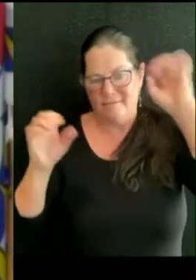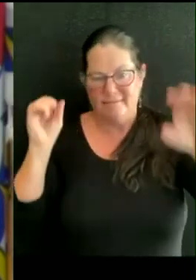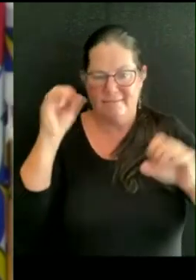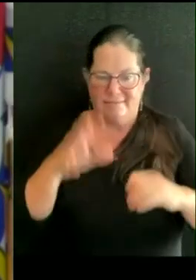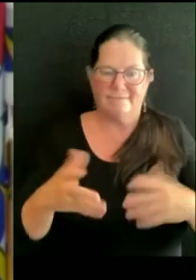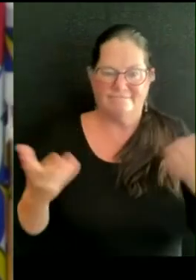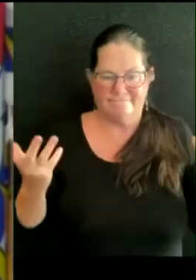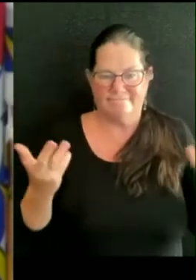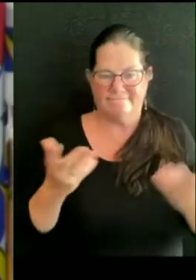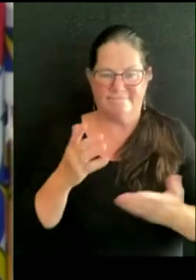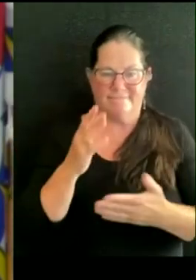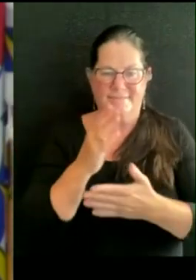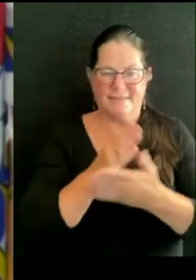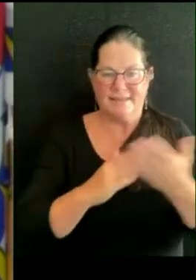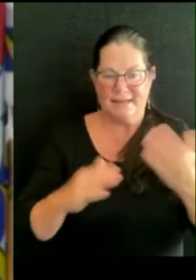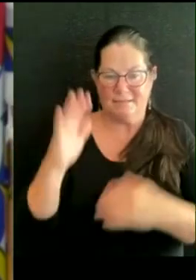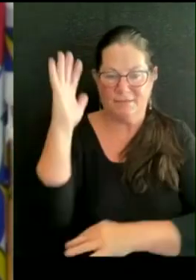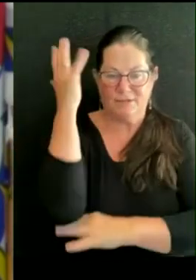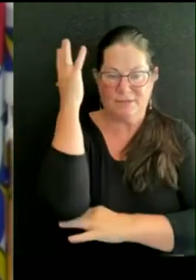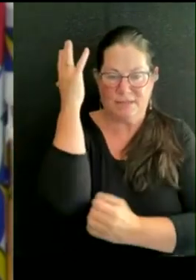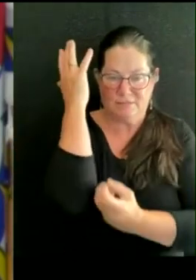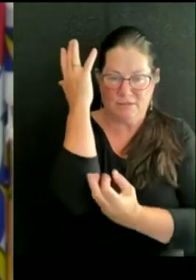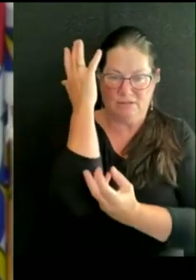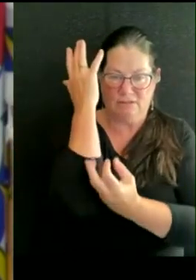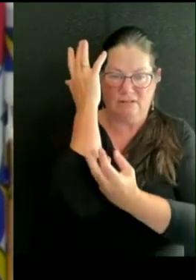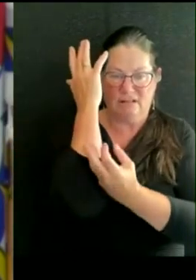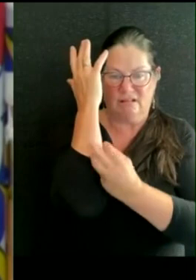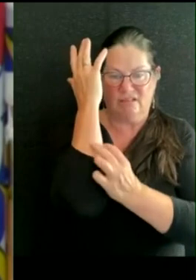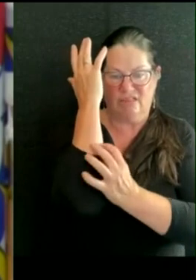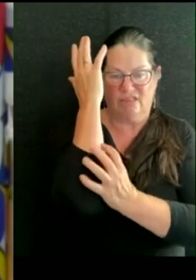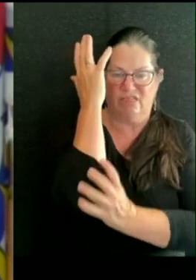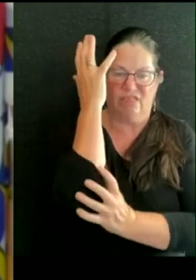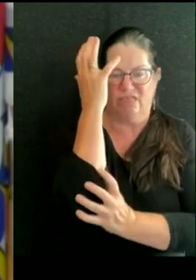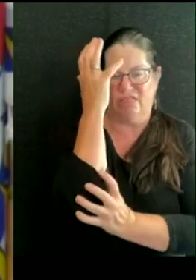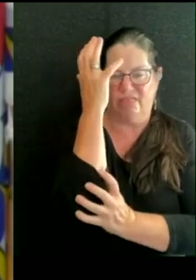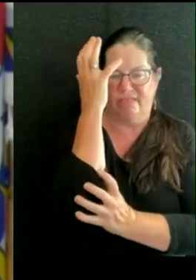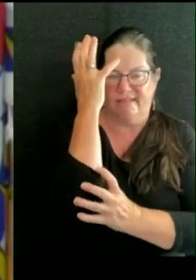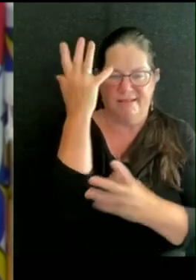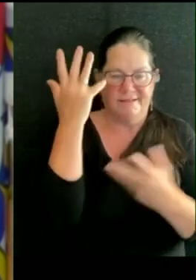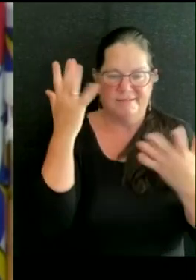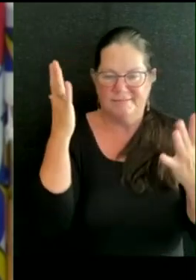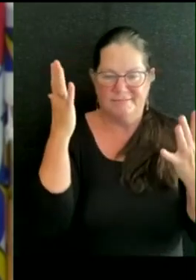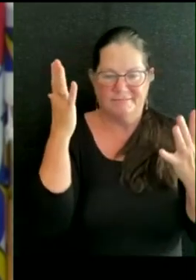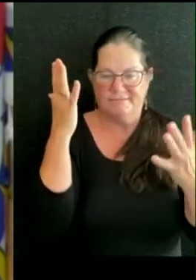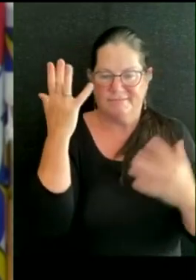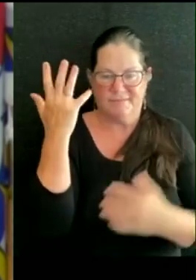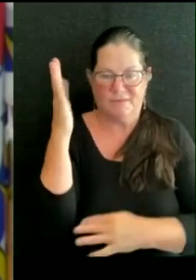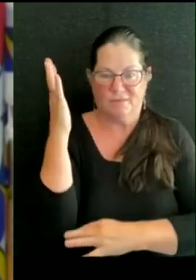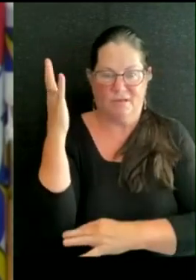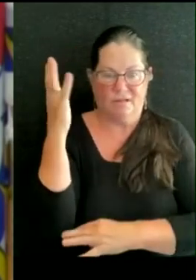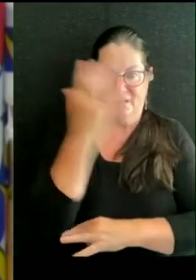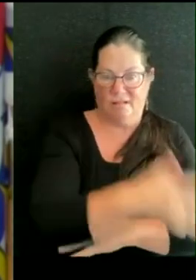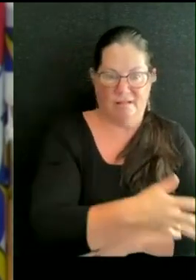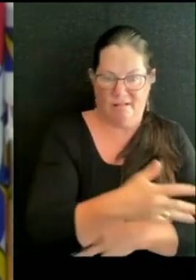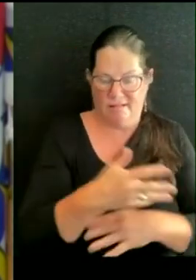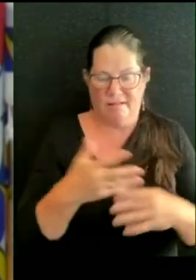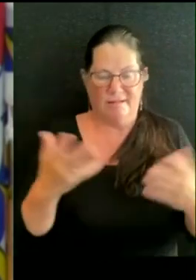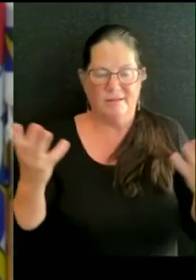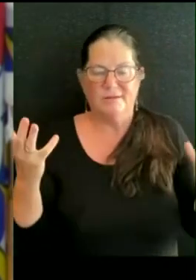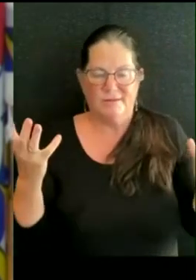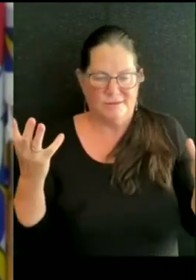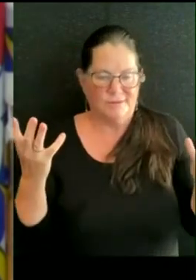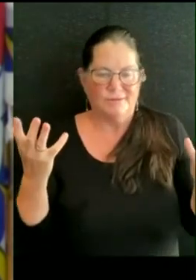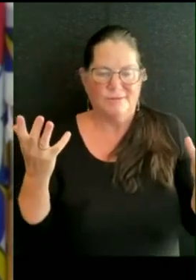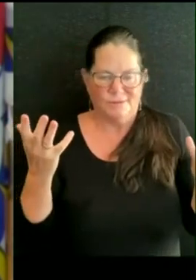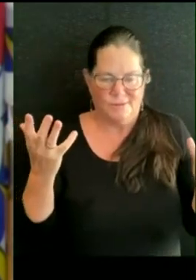And we don't want people in the vicinity of them. There's an entire group of people who are out there addressing those. Some of